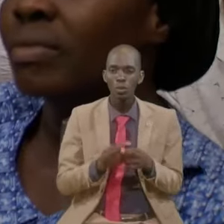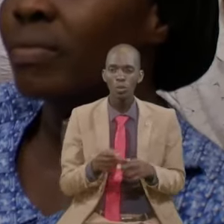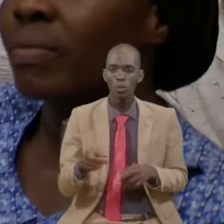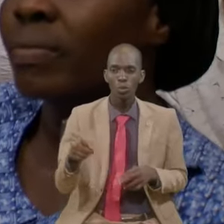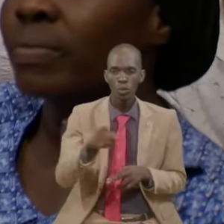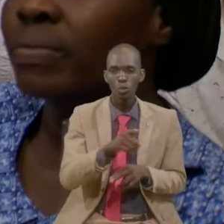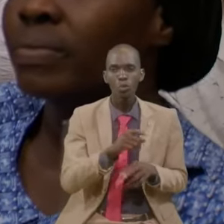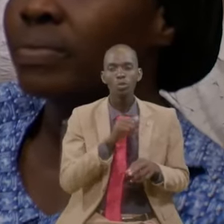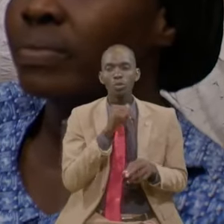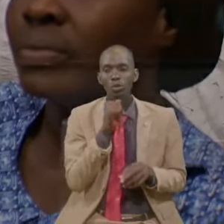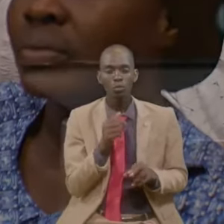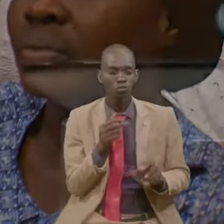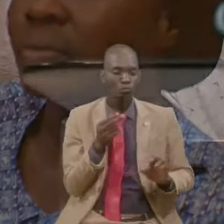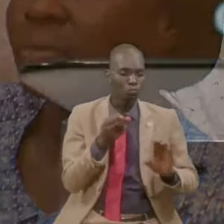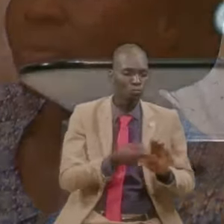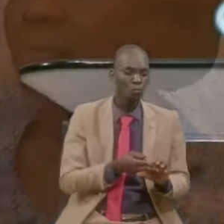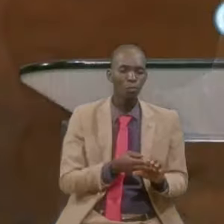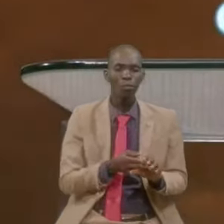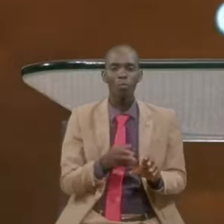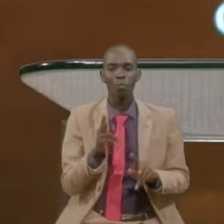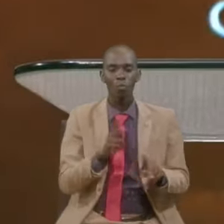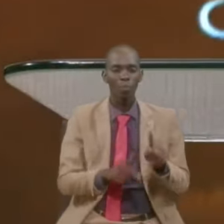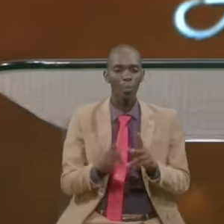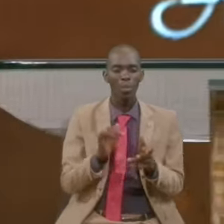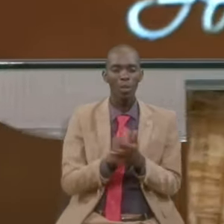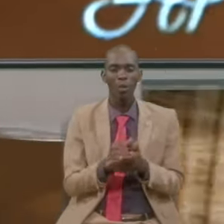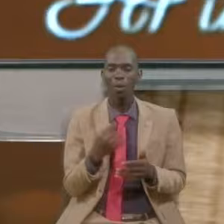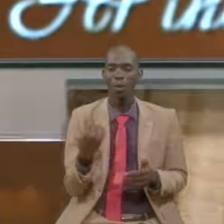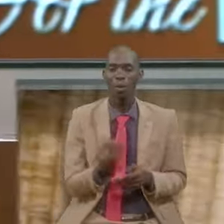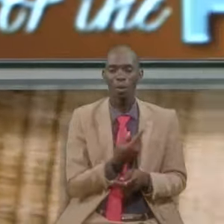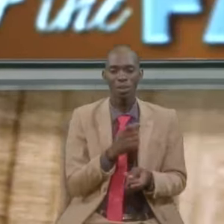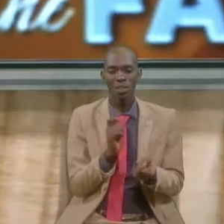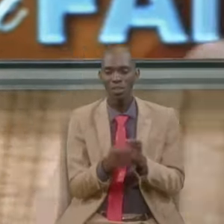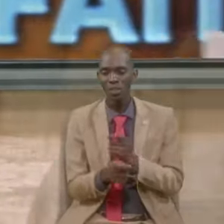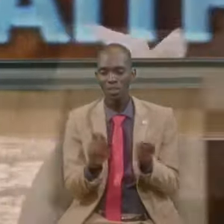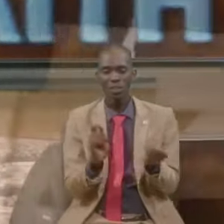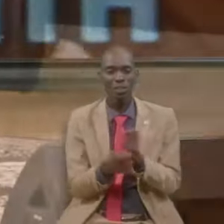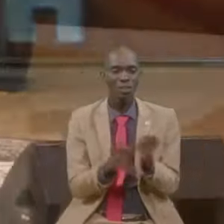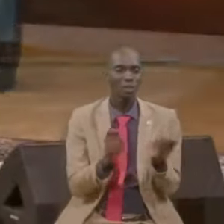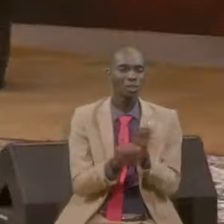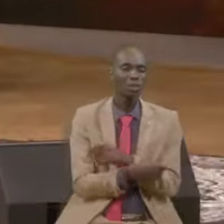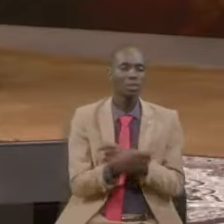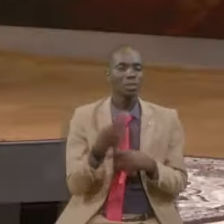not with them that are given to change. Because it says in